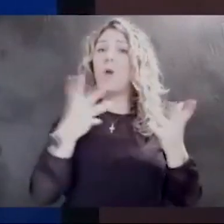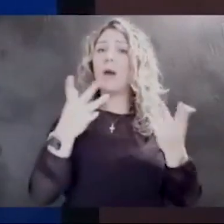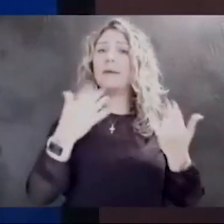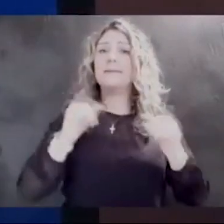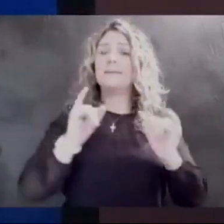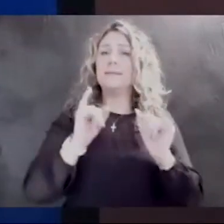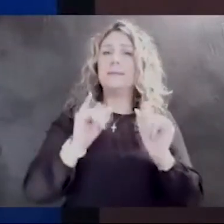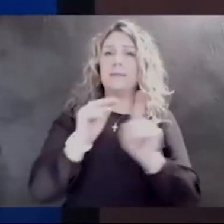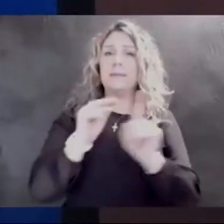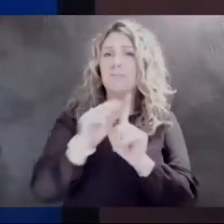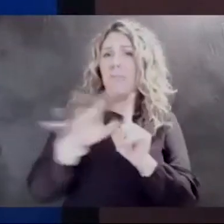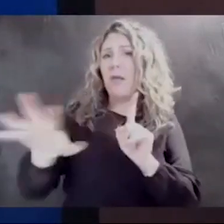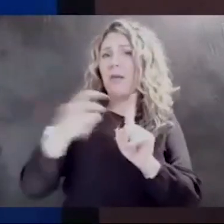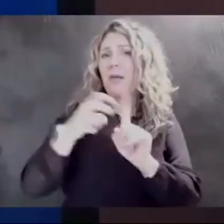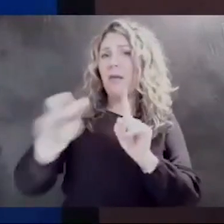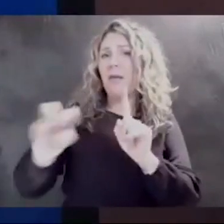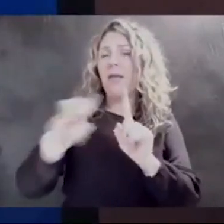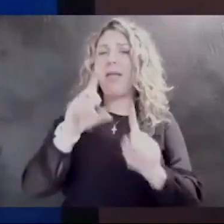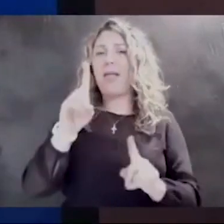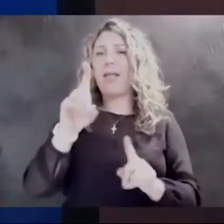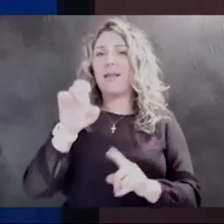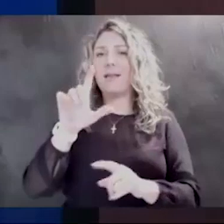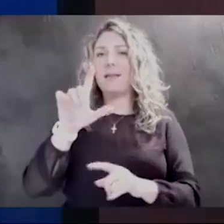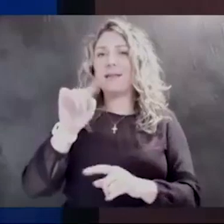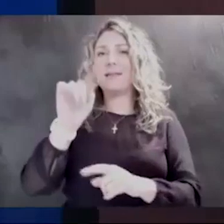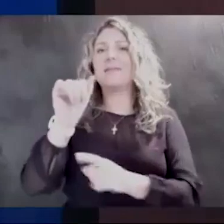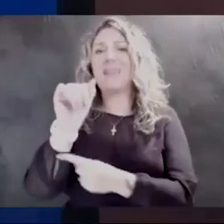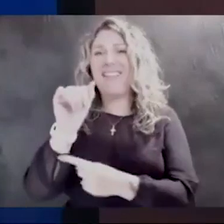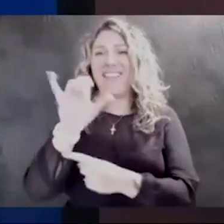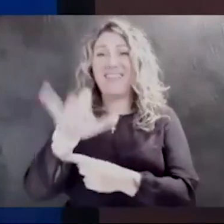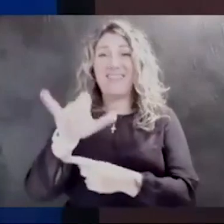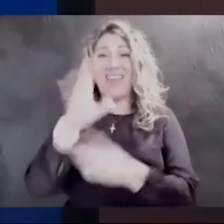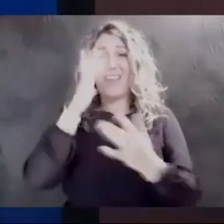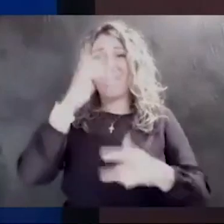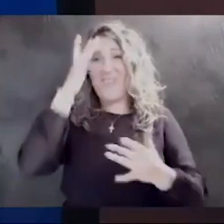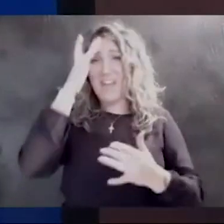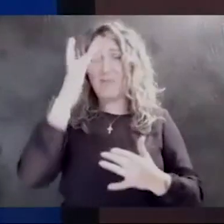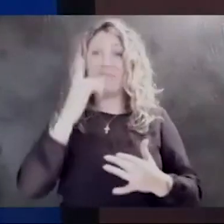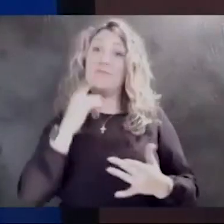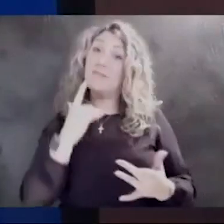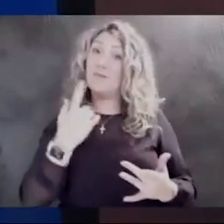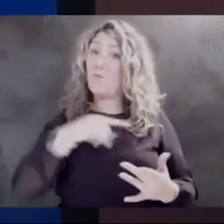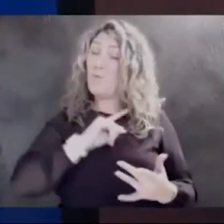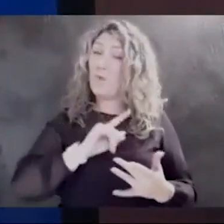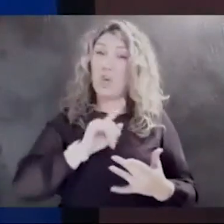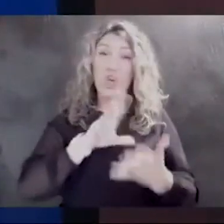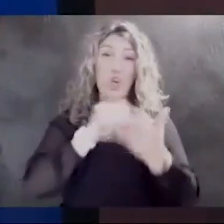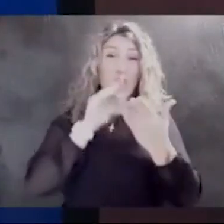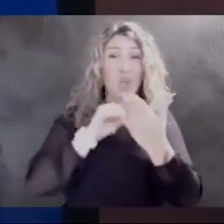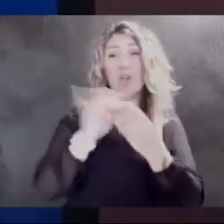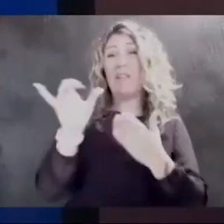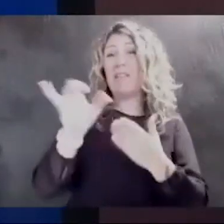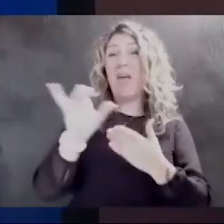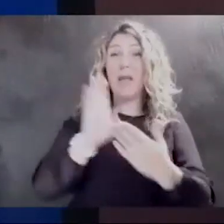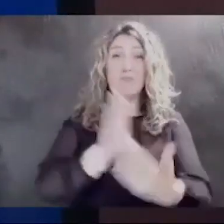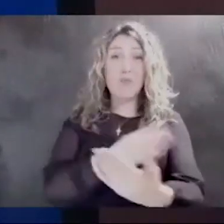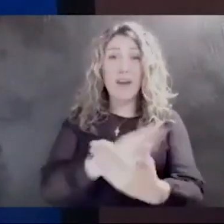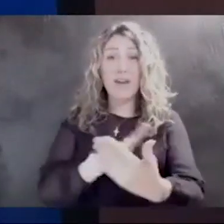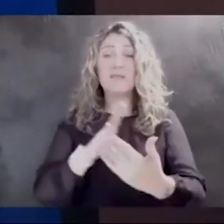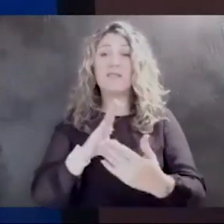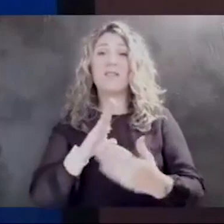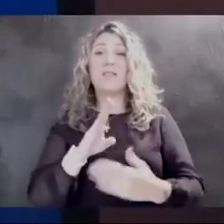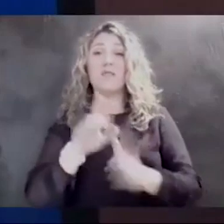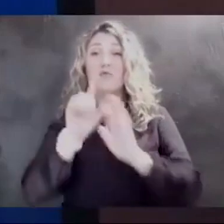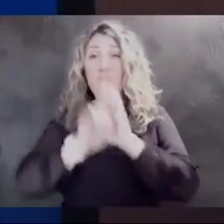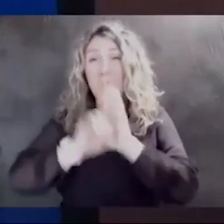Delta virus is a lesson for us. And we're learning it the hard way, especially if you're down around the Springfield-Branson area. You're learning it the hard way. If